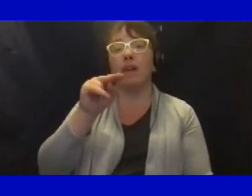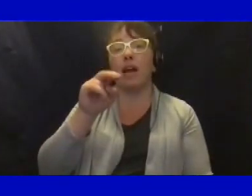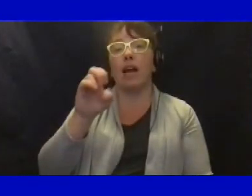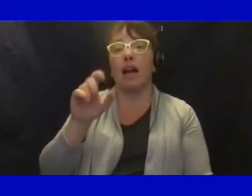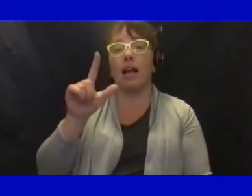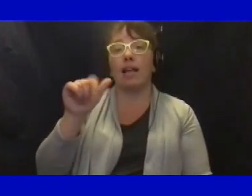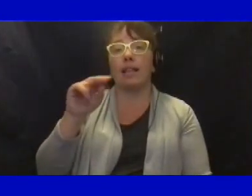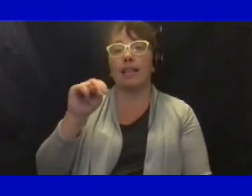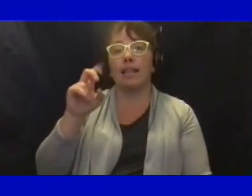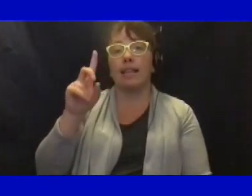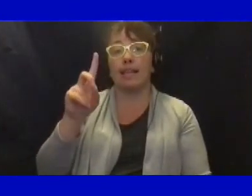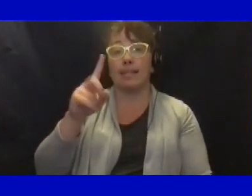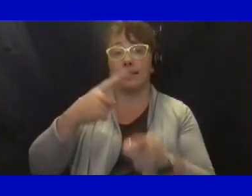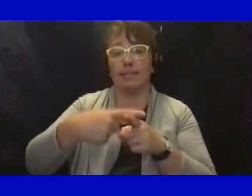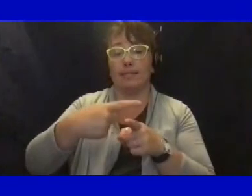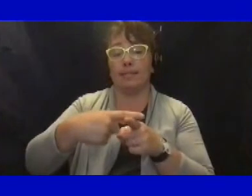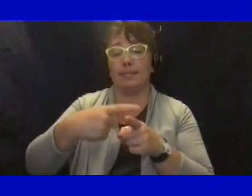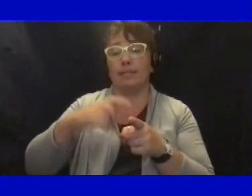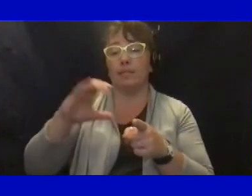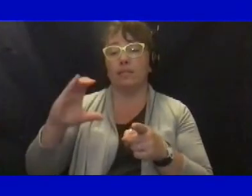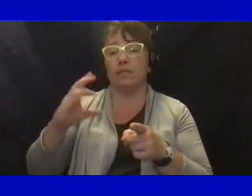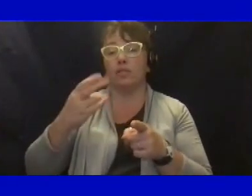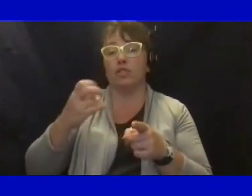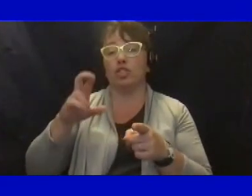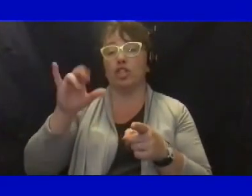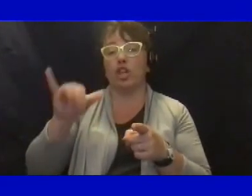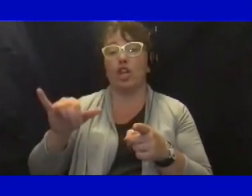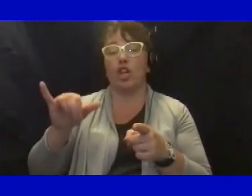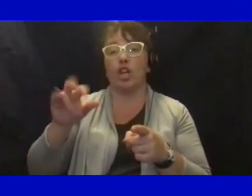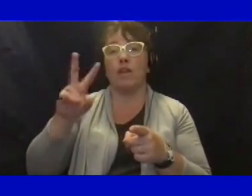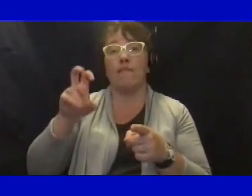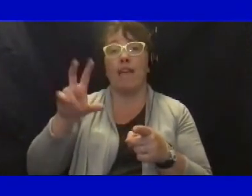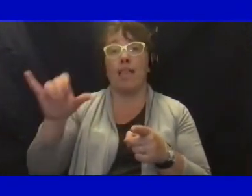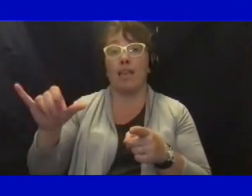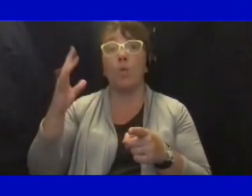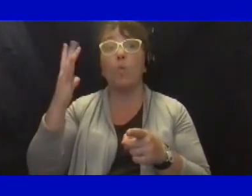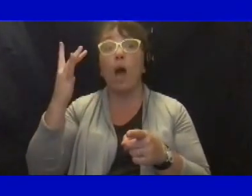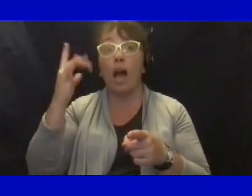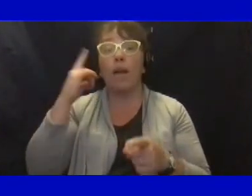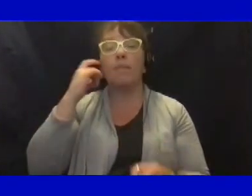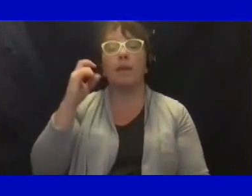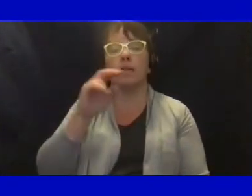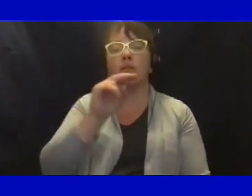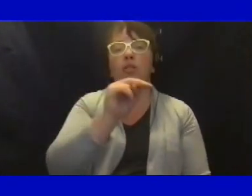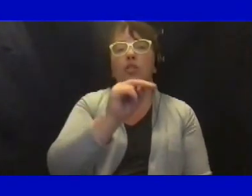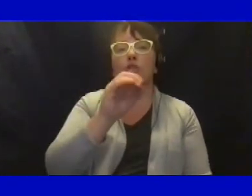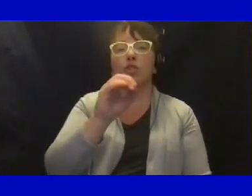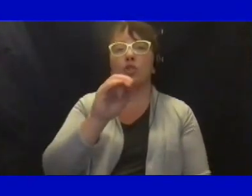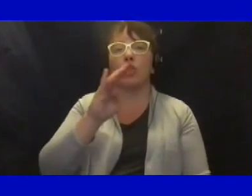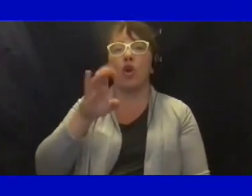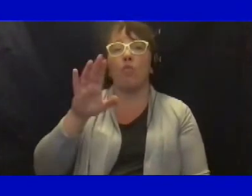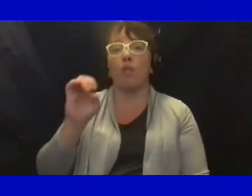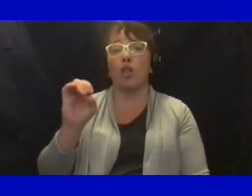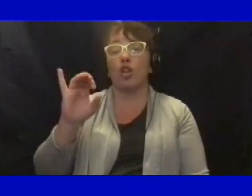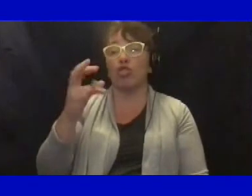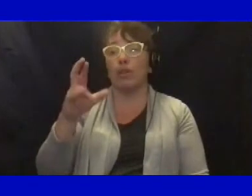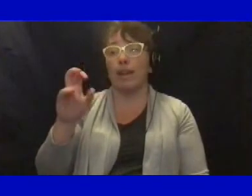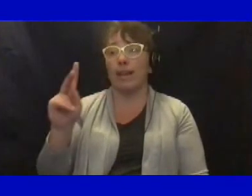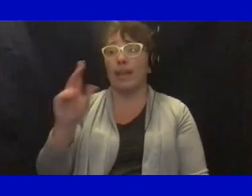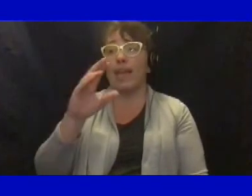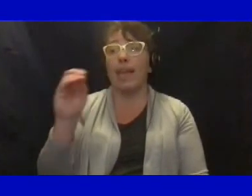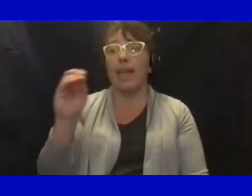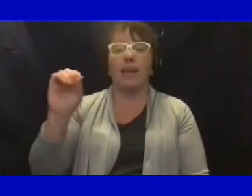which not only does Noble Creek cross there, but also Little San Gorgonio crosses those two streets. We also